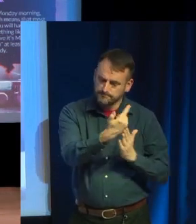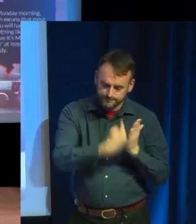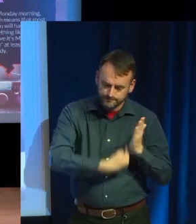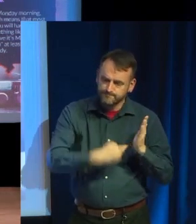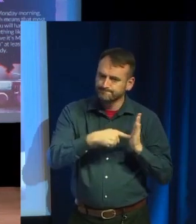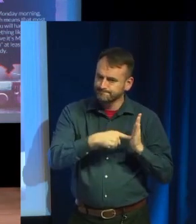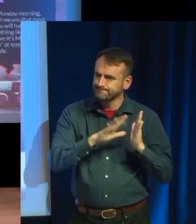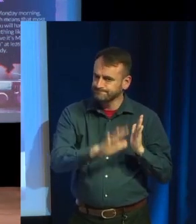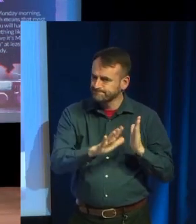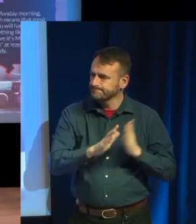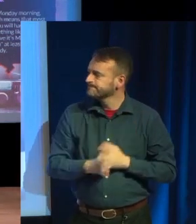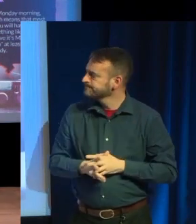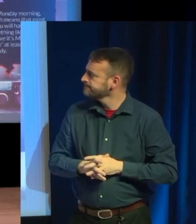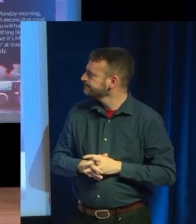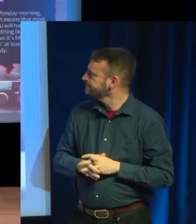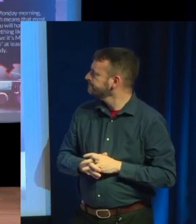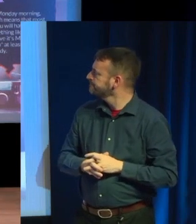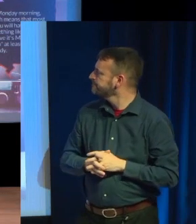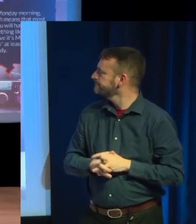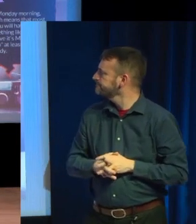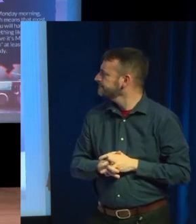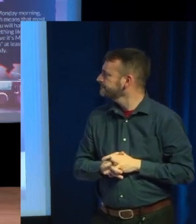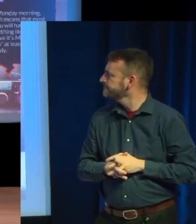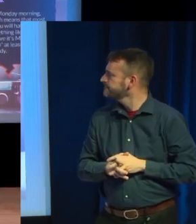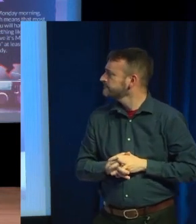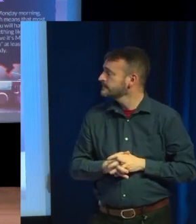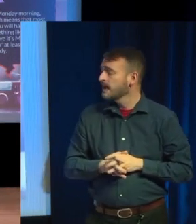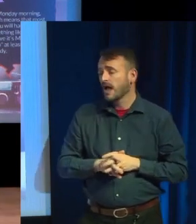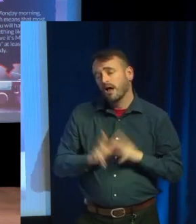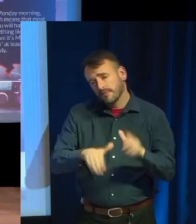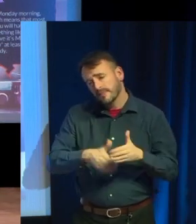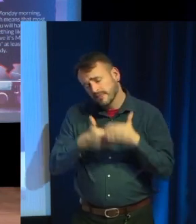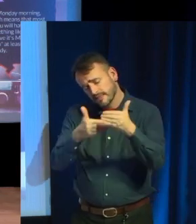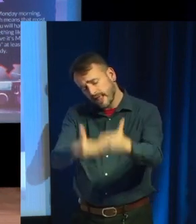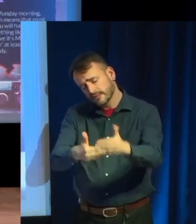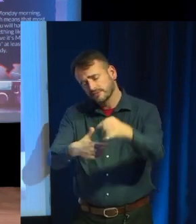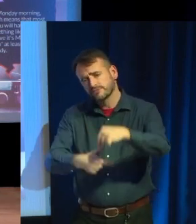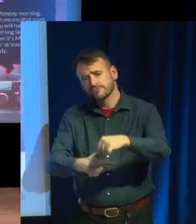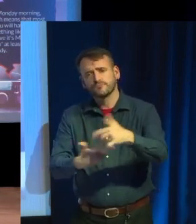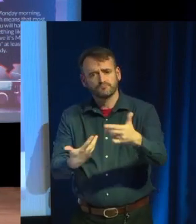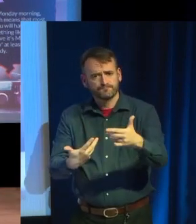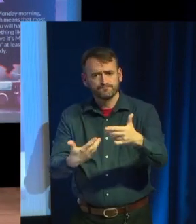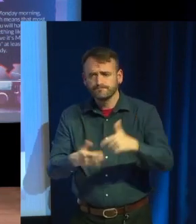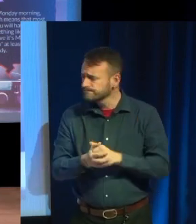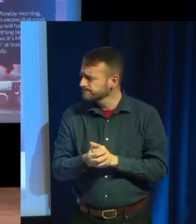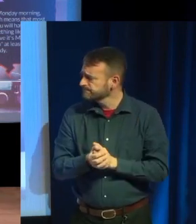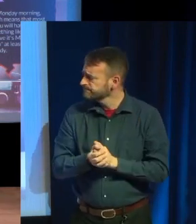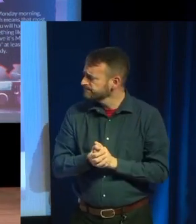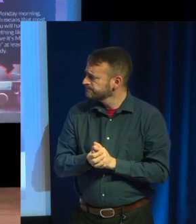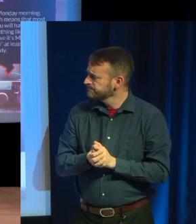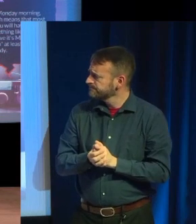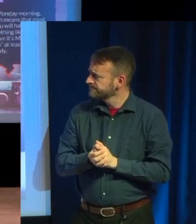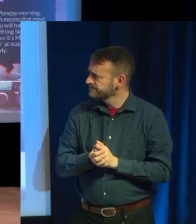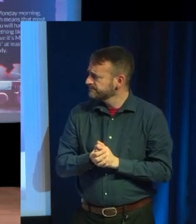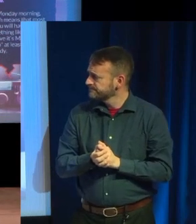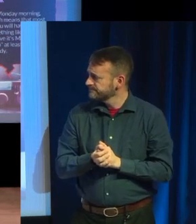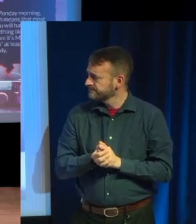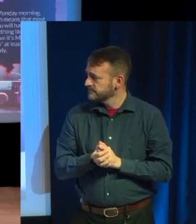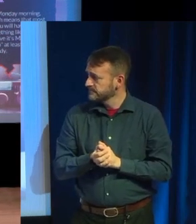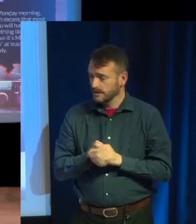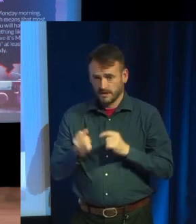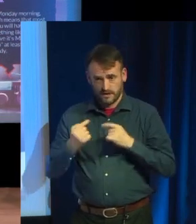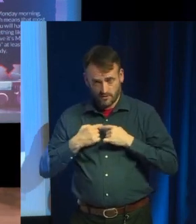But then we had a next step, because the team in the studio, we all knew what we